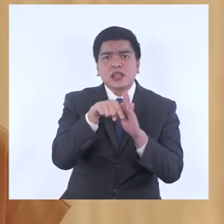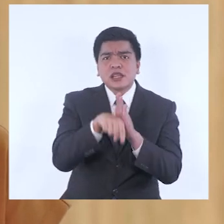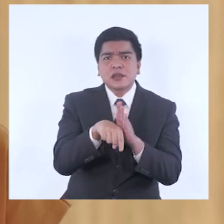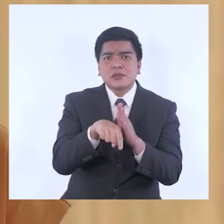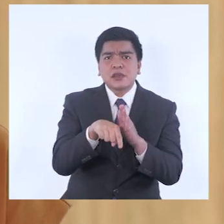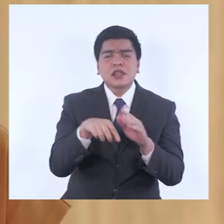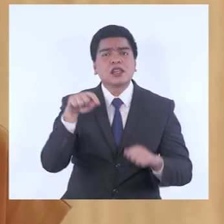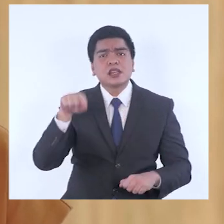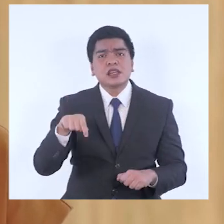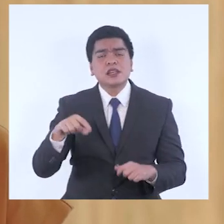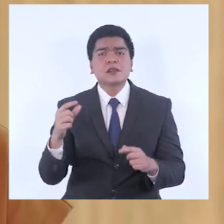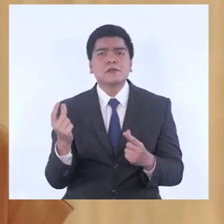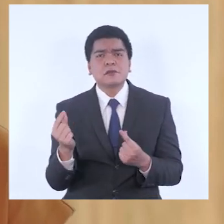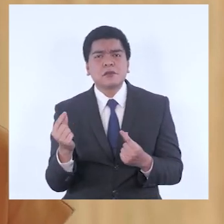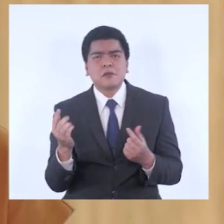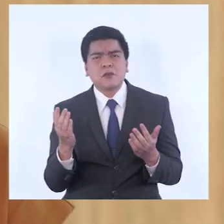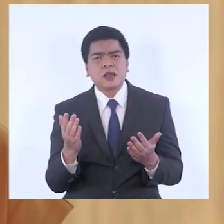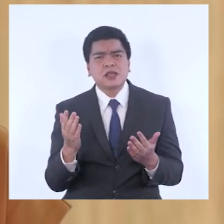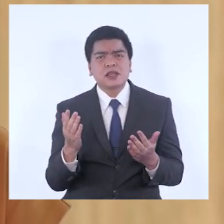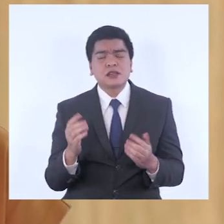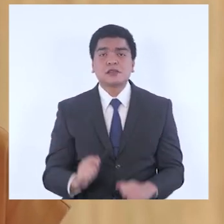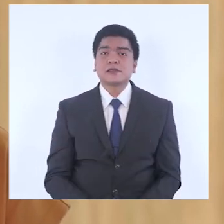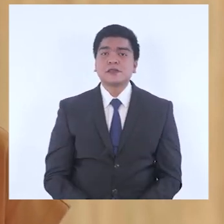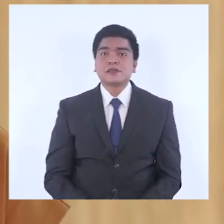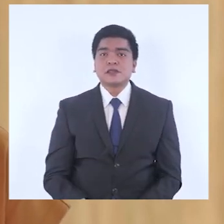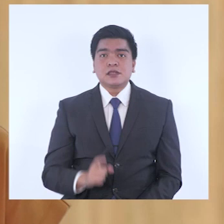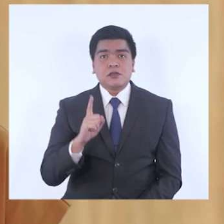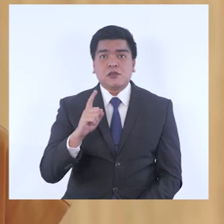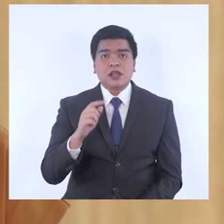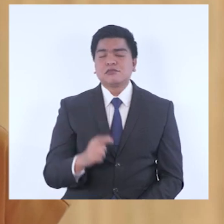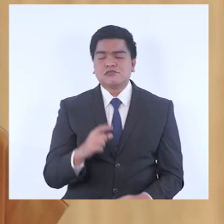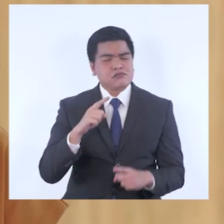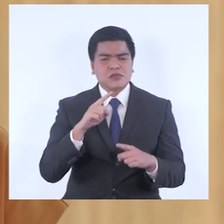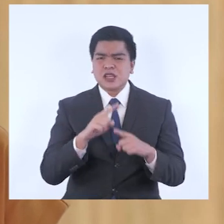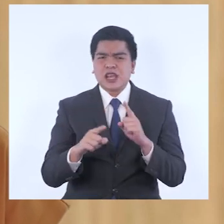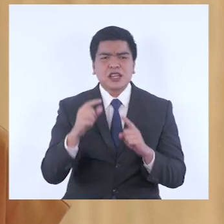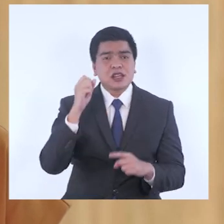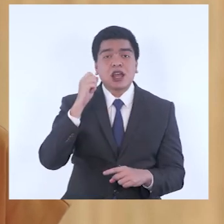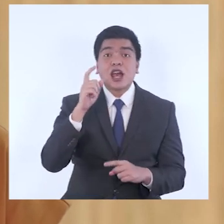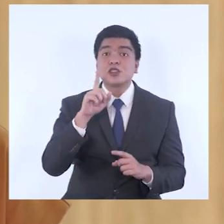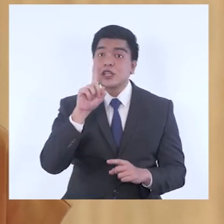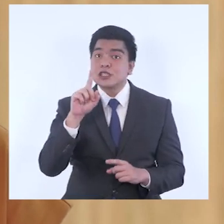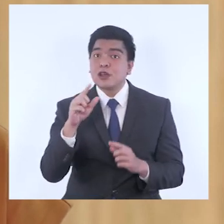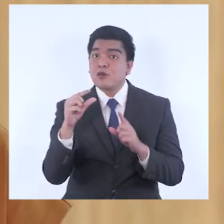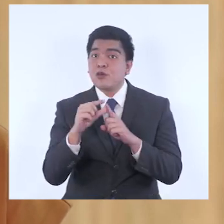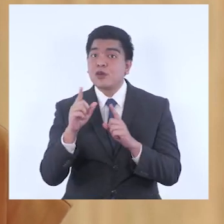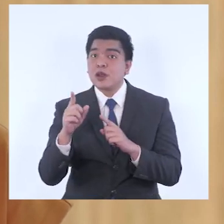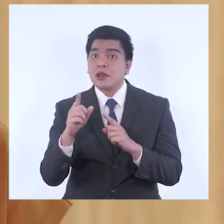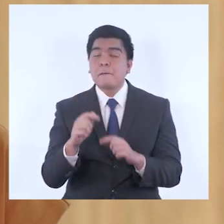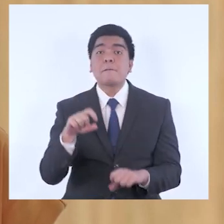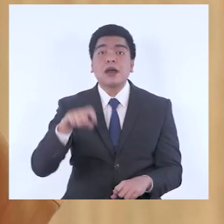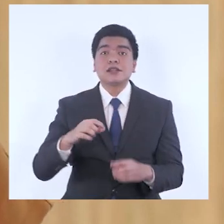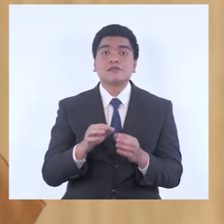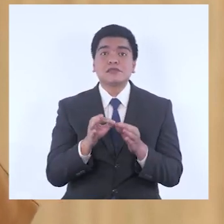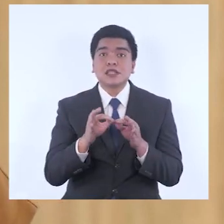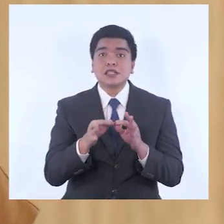One can at once discern that the answer to this is to be described as a tall order. As